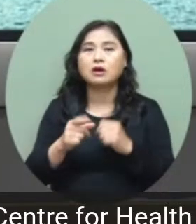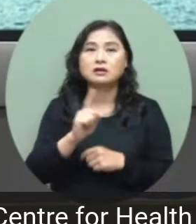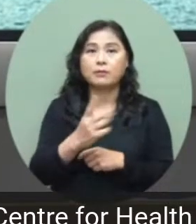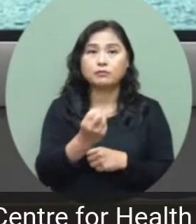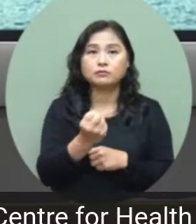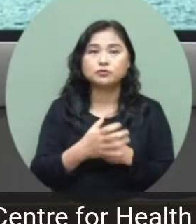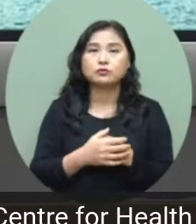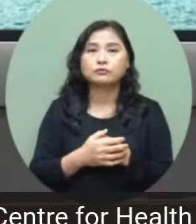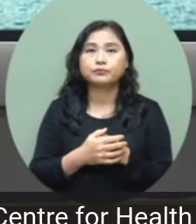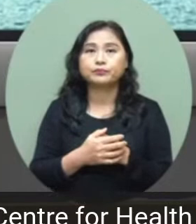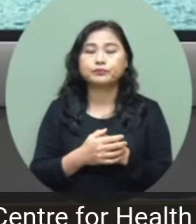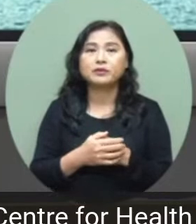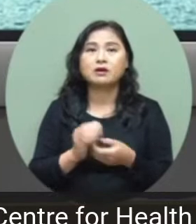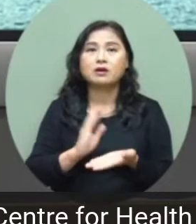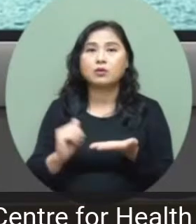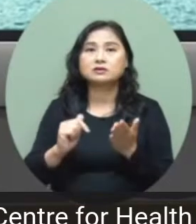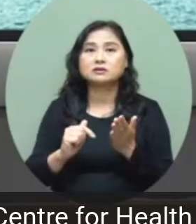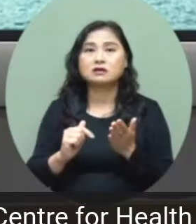cases,